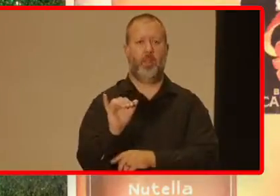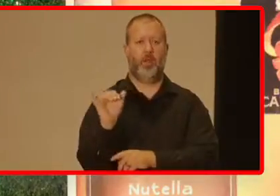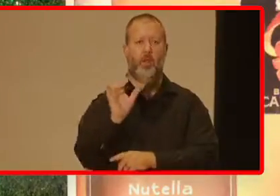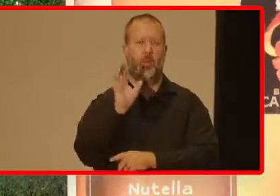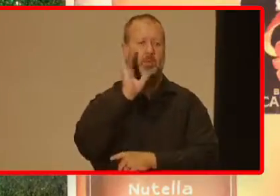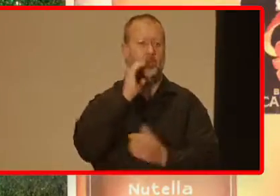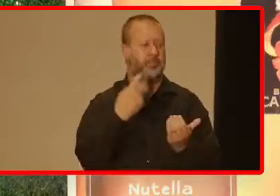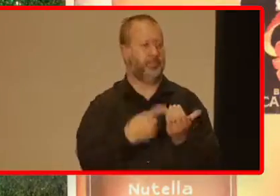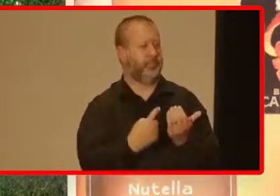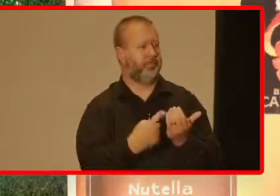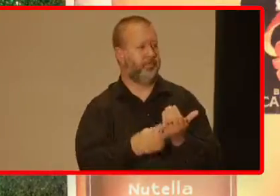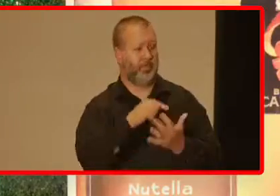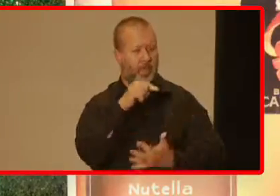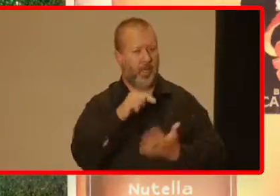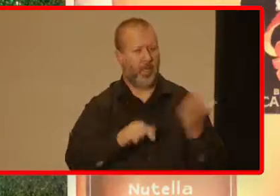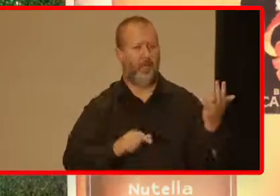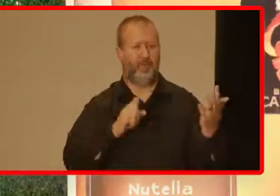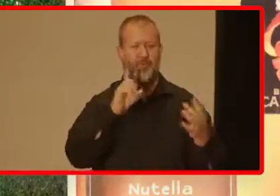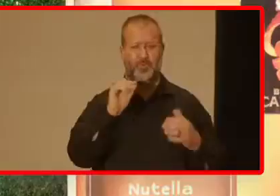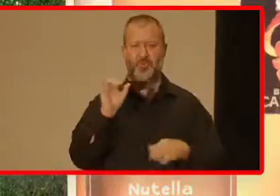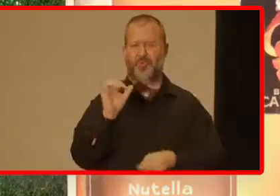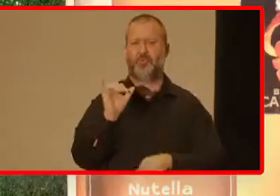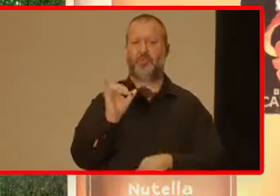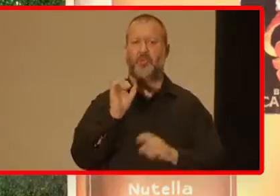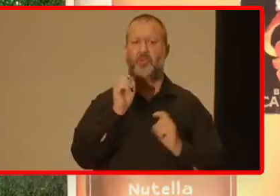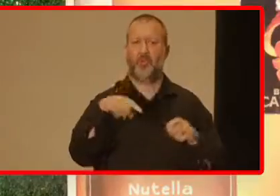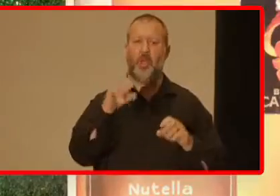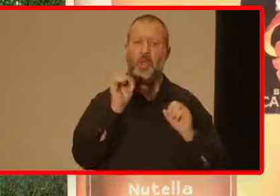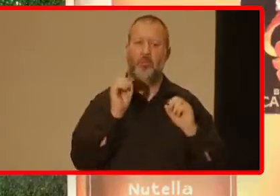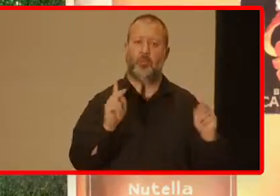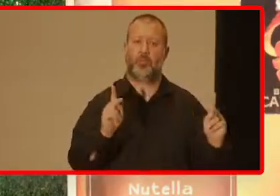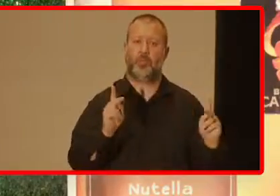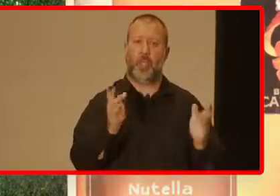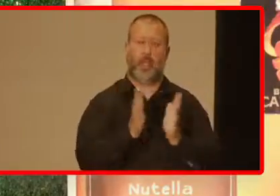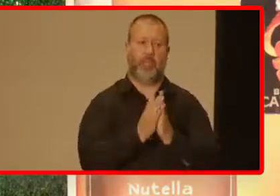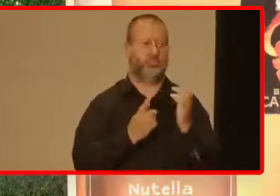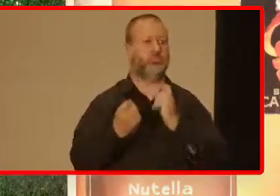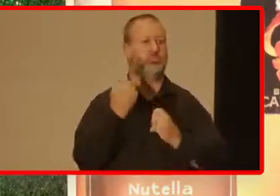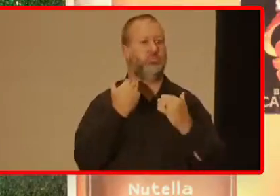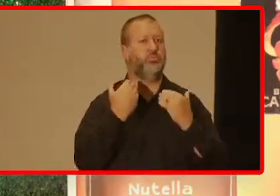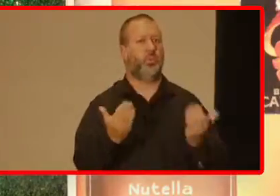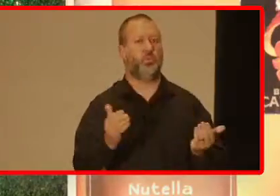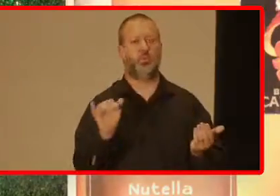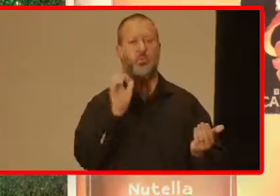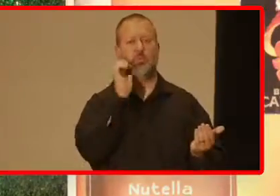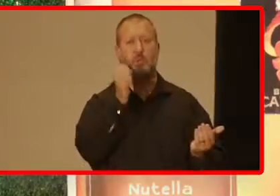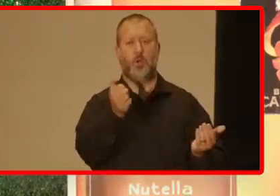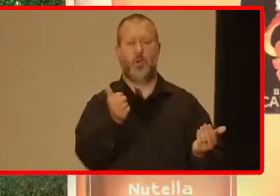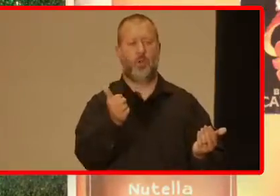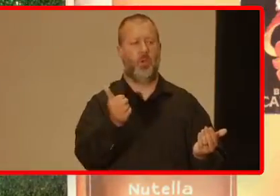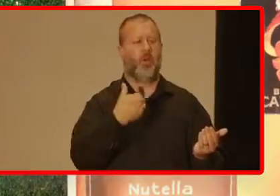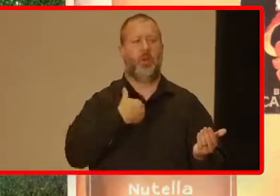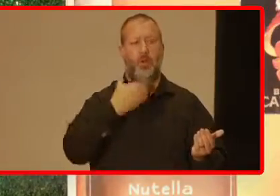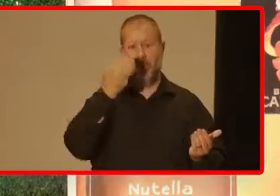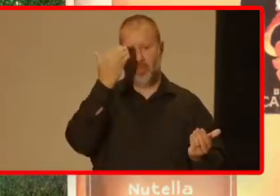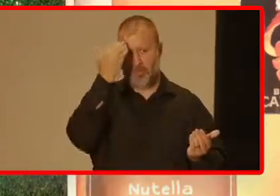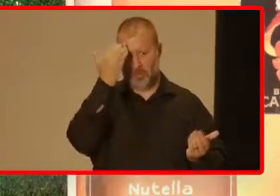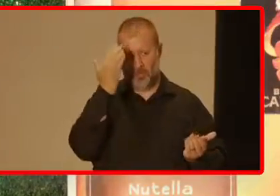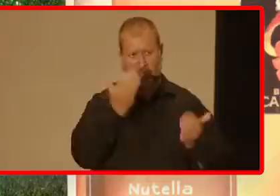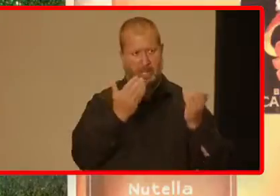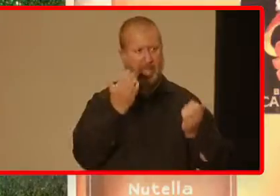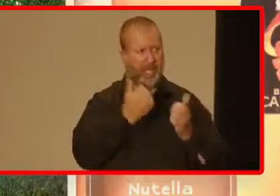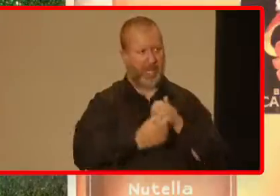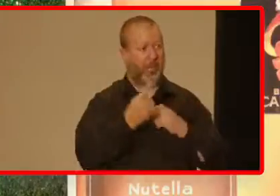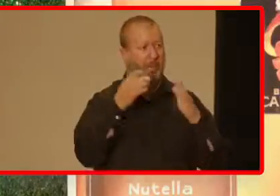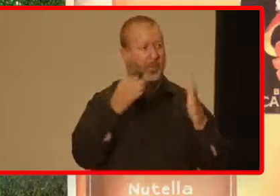going to talk about all the other things that we're doing and give you an opportunity to ask us questions. Because I know that probably every